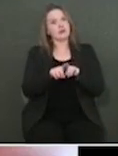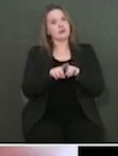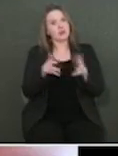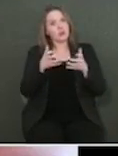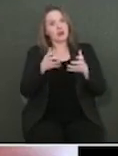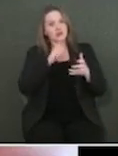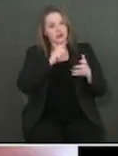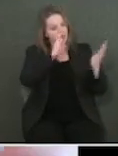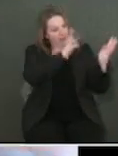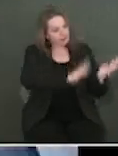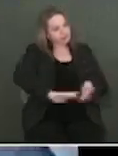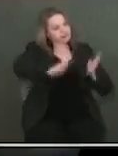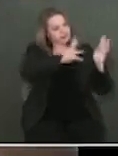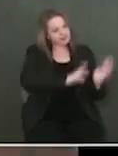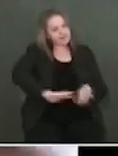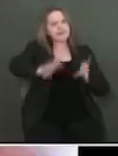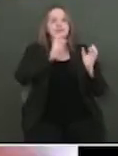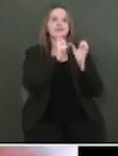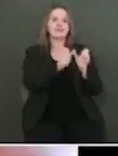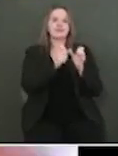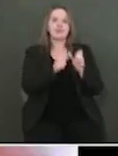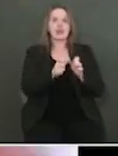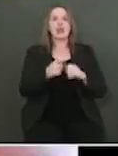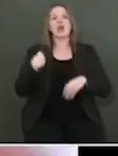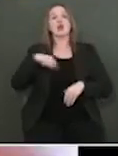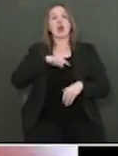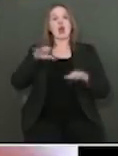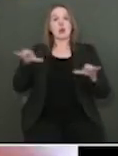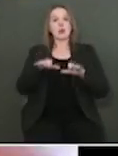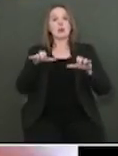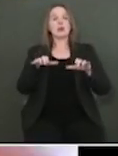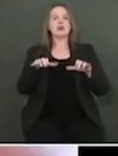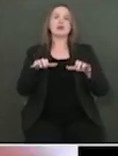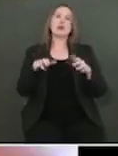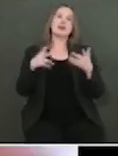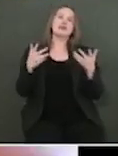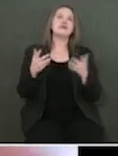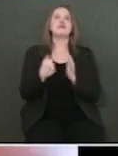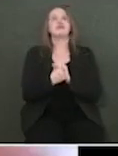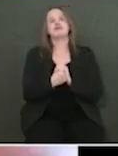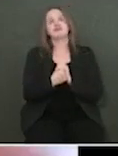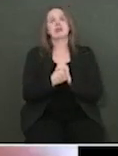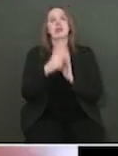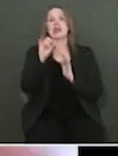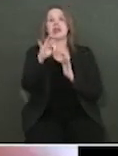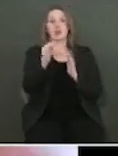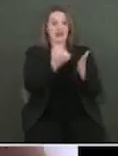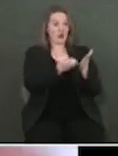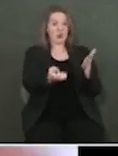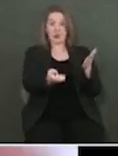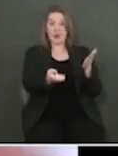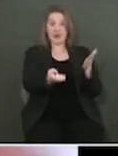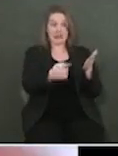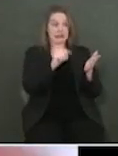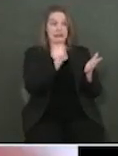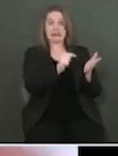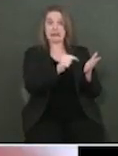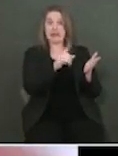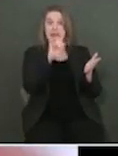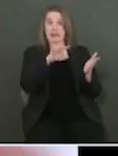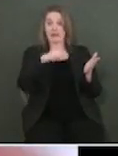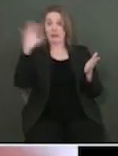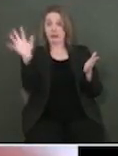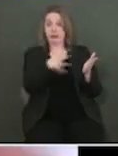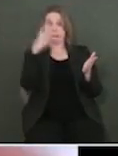through our plant. And, we'll build insulation around, the critical equipment that we know could cause a